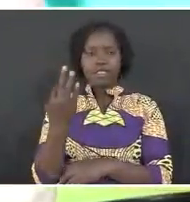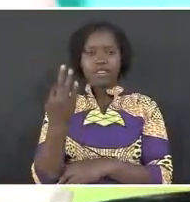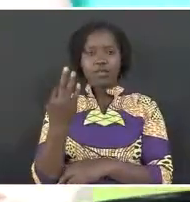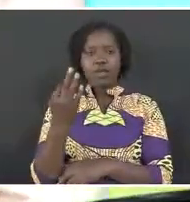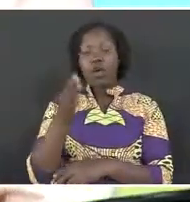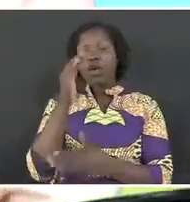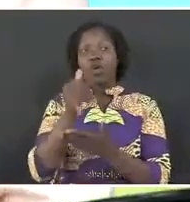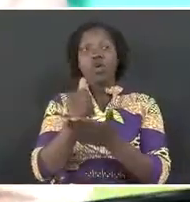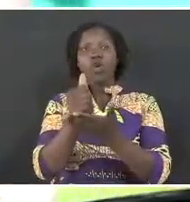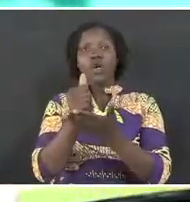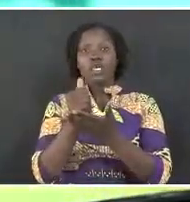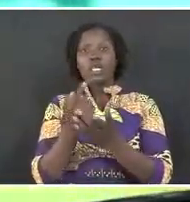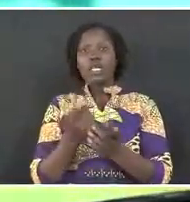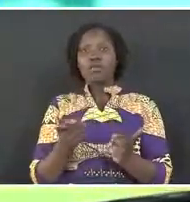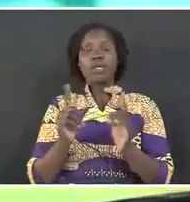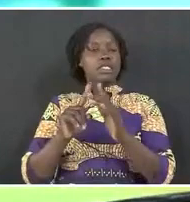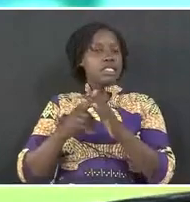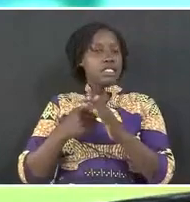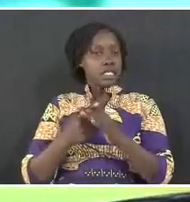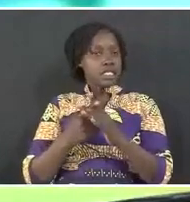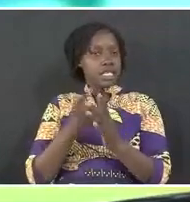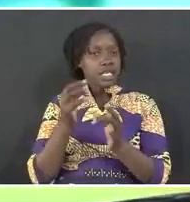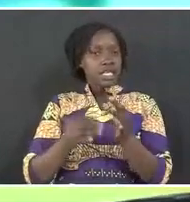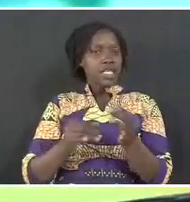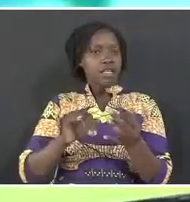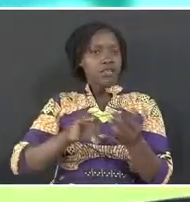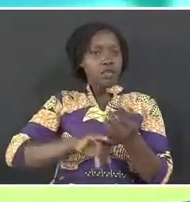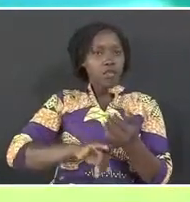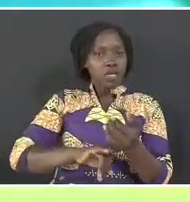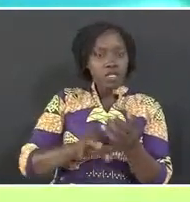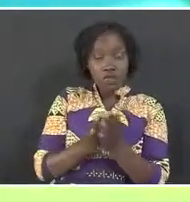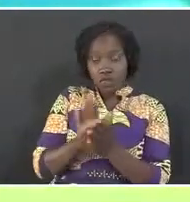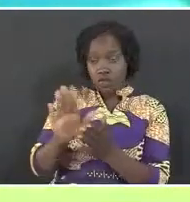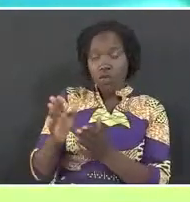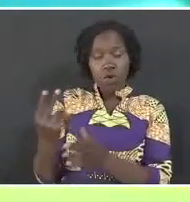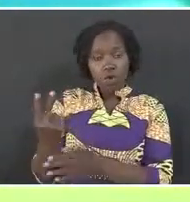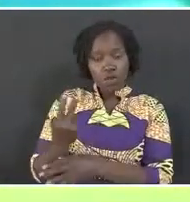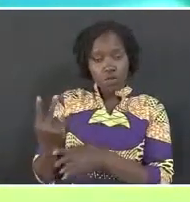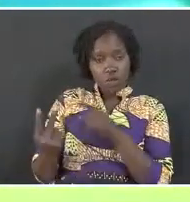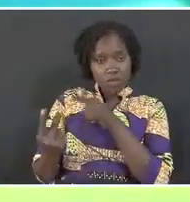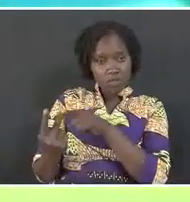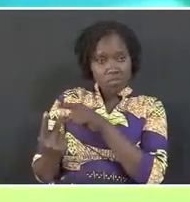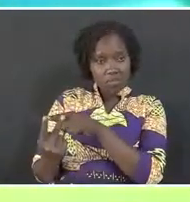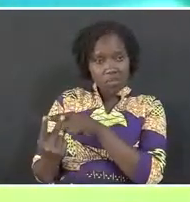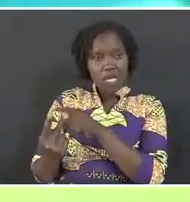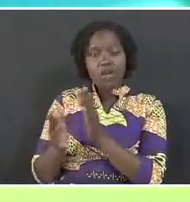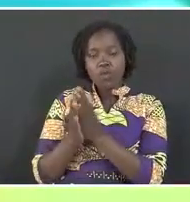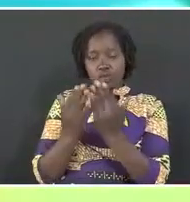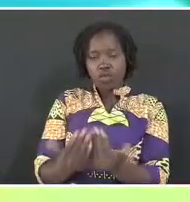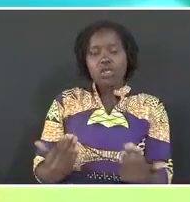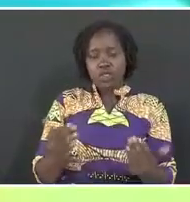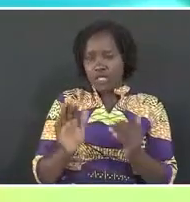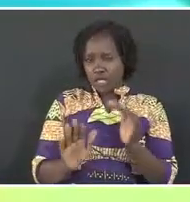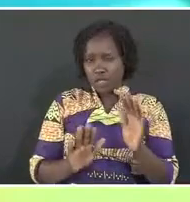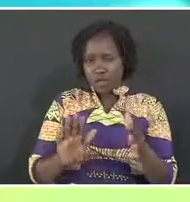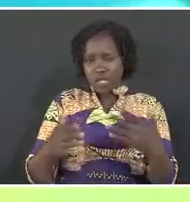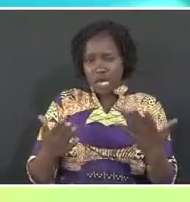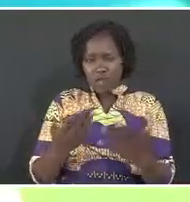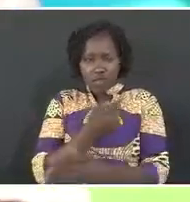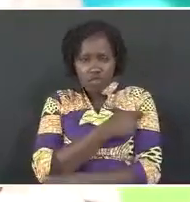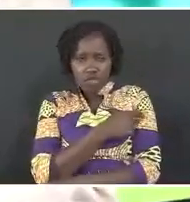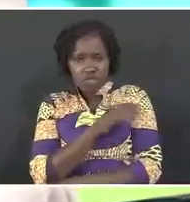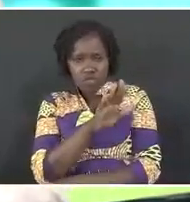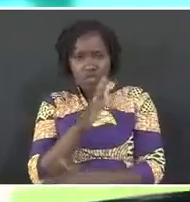God help us, starts, if you are married, with your spouse. It starts with your children. How do you treat